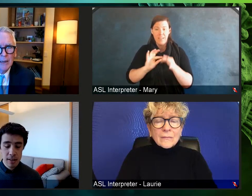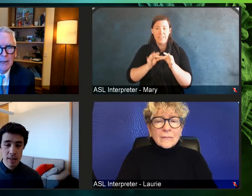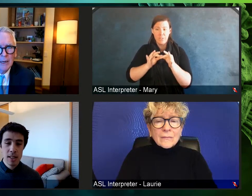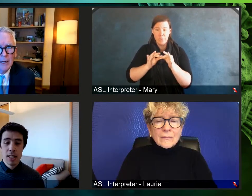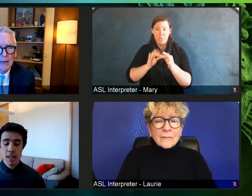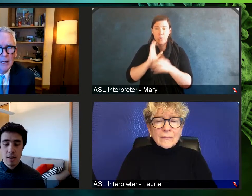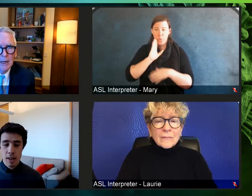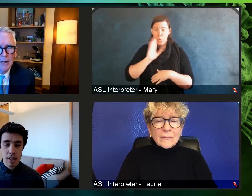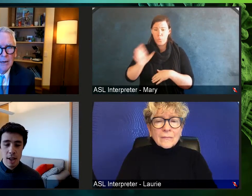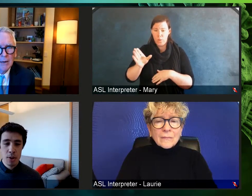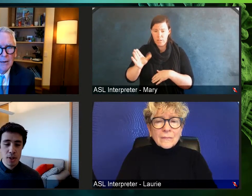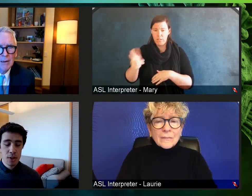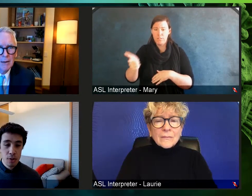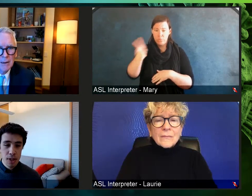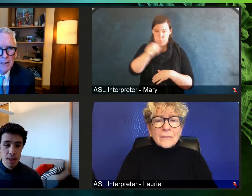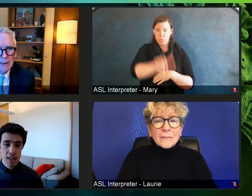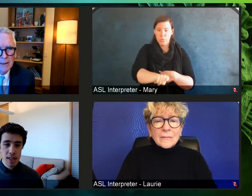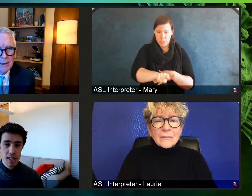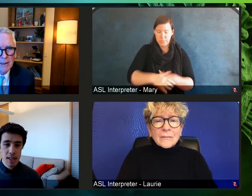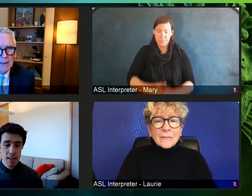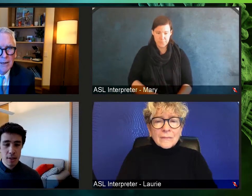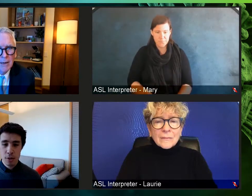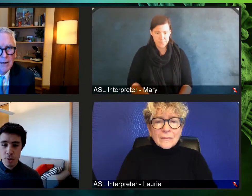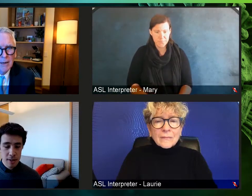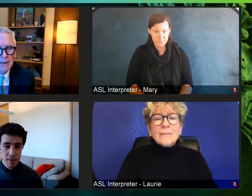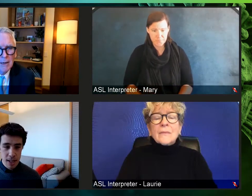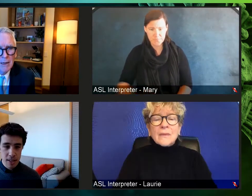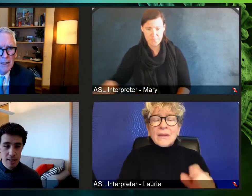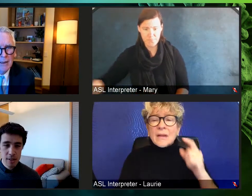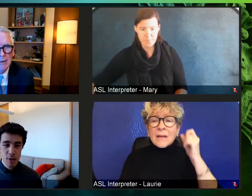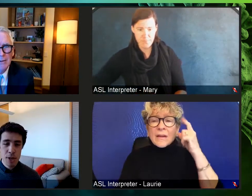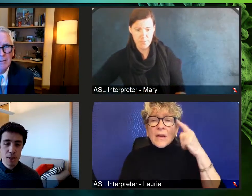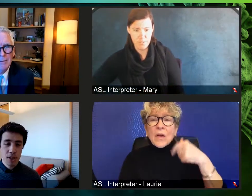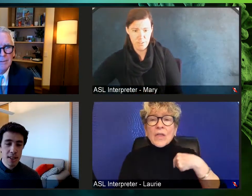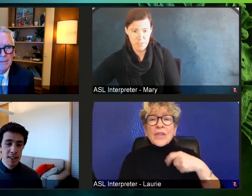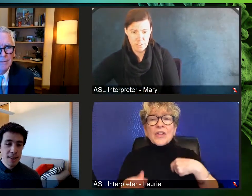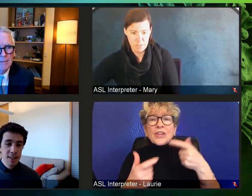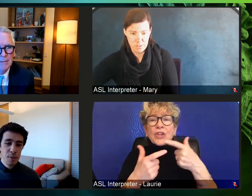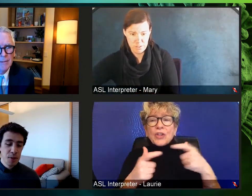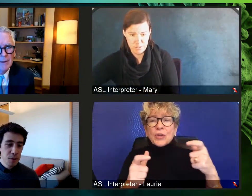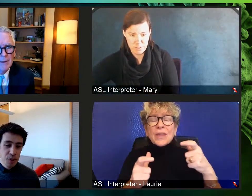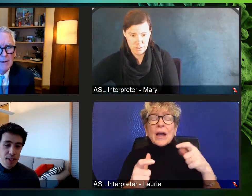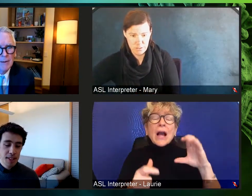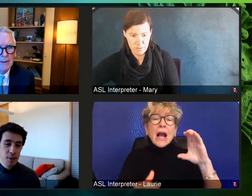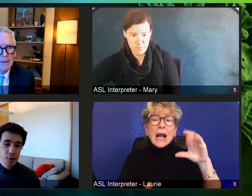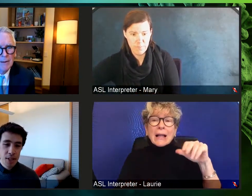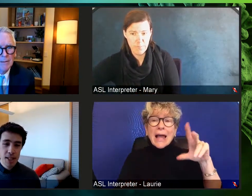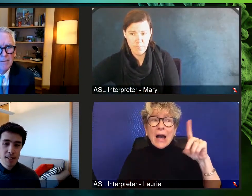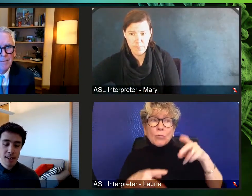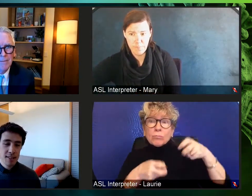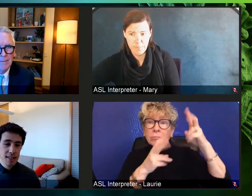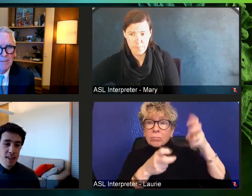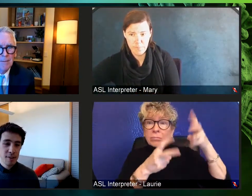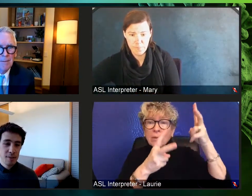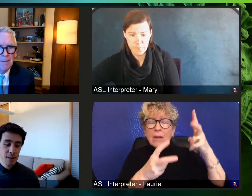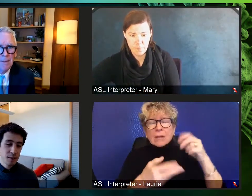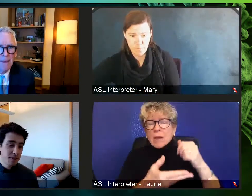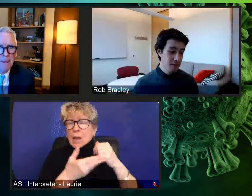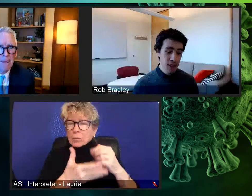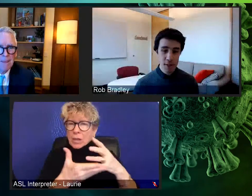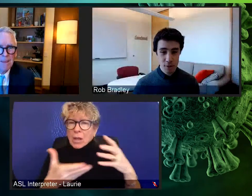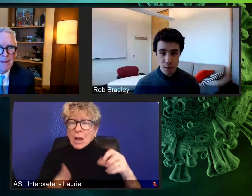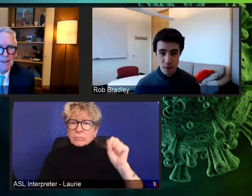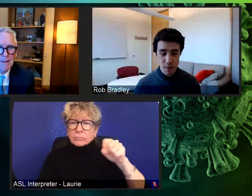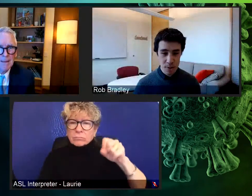cloud enable us to do things like take a huge amount of data, so much that Literally in the old days, I used to have